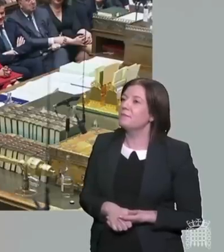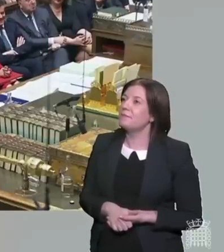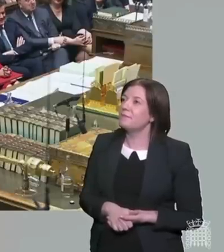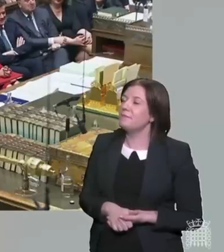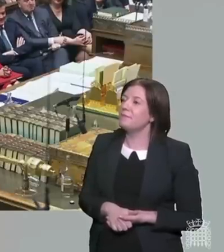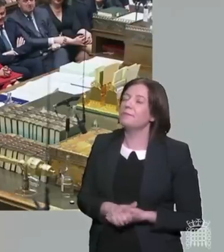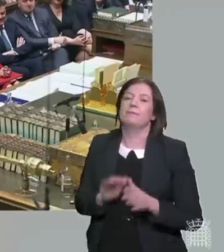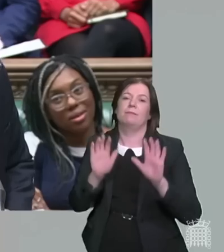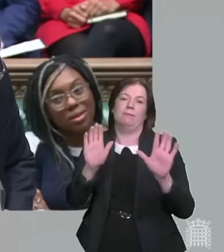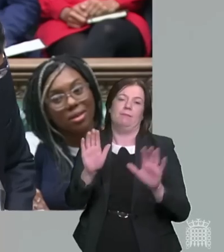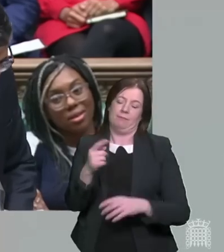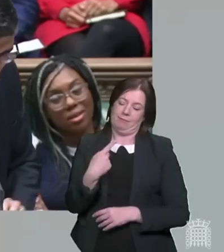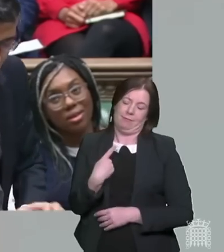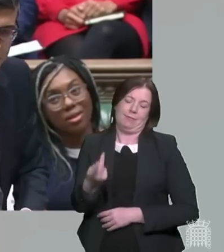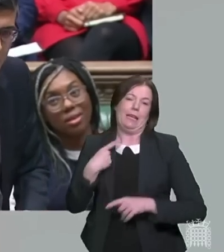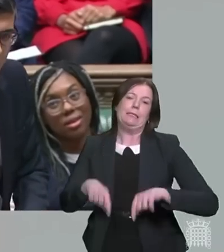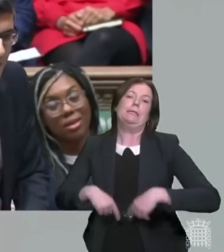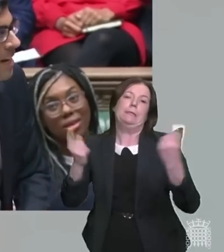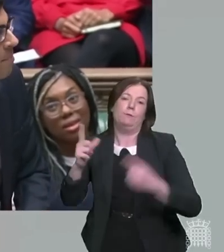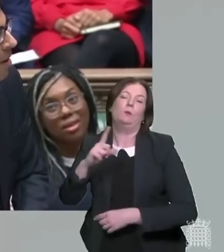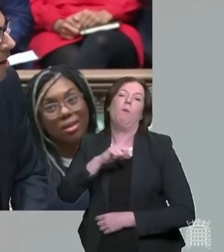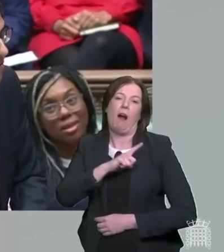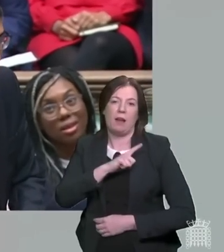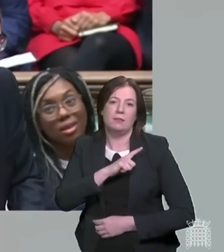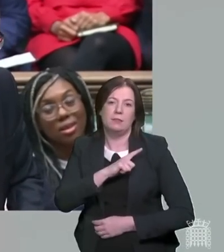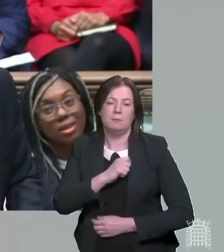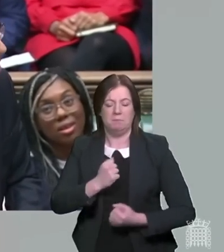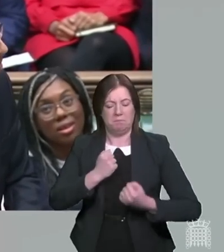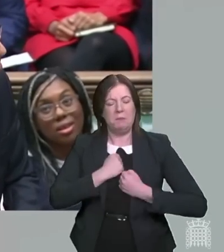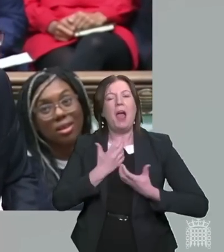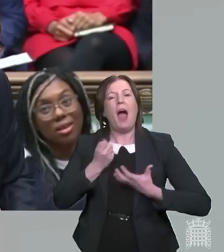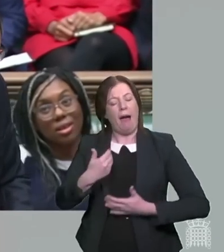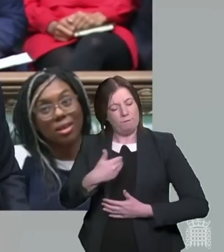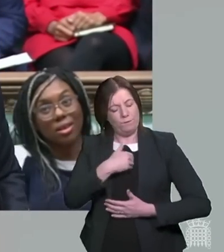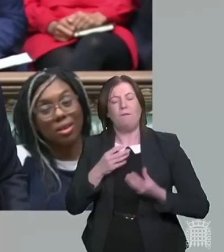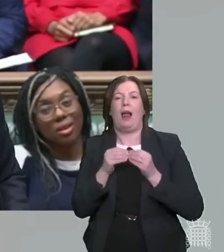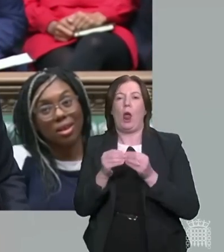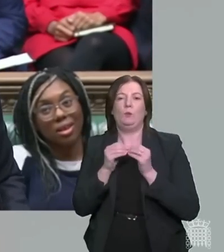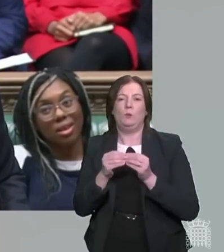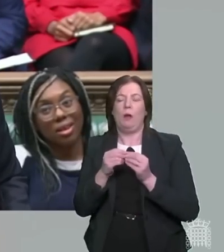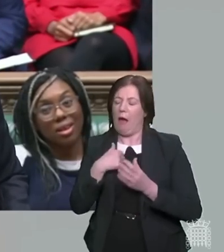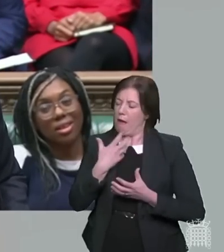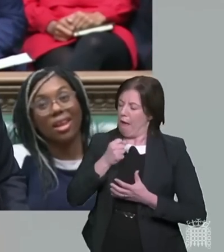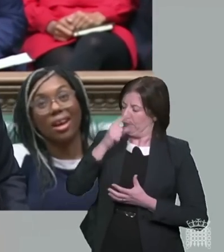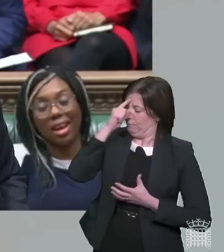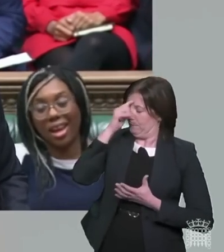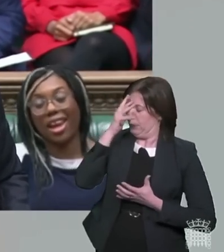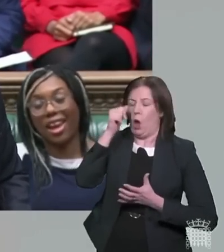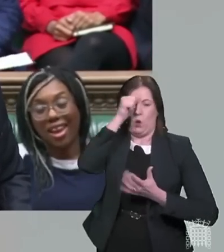Mr. Speaker, the difference between him and me is that I stand by my values and my principles even when it is